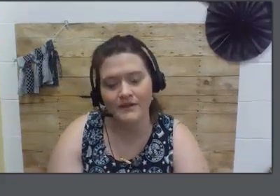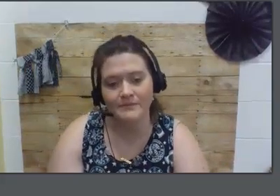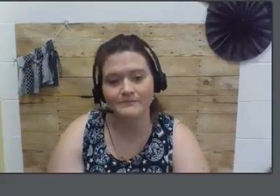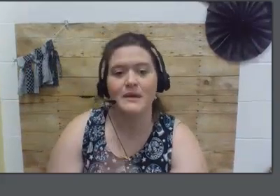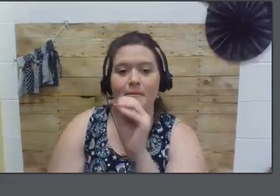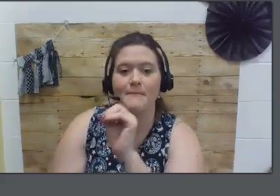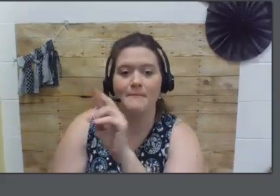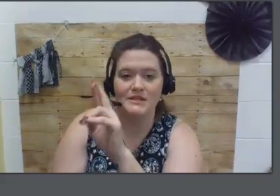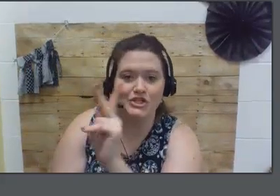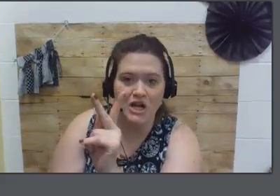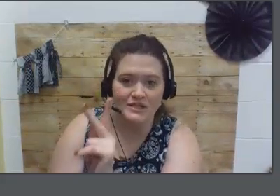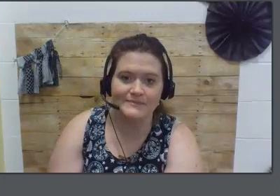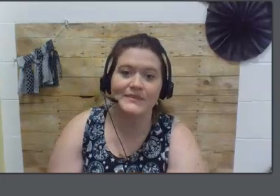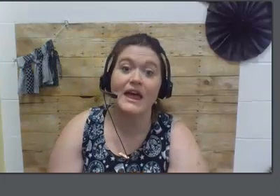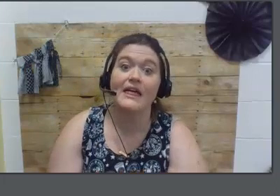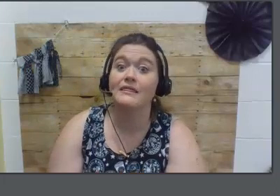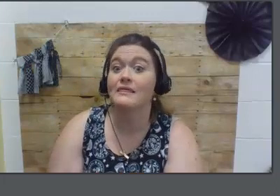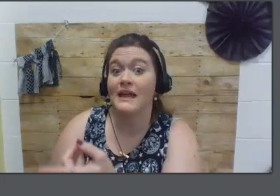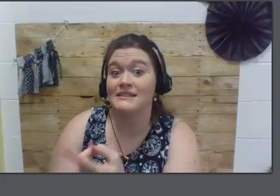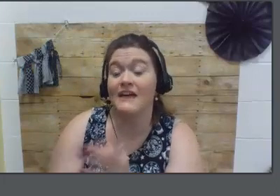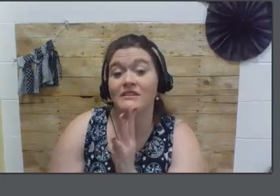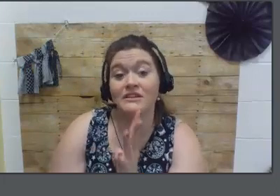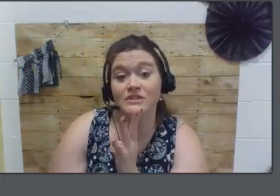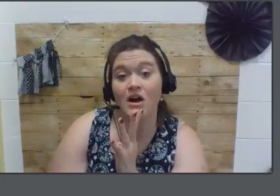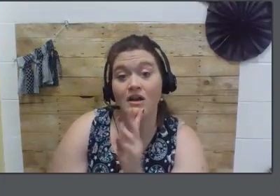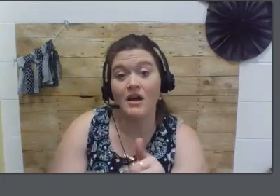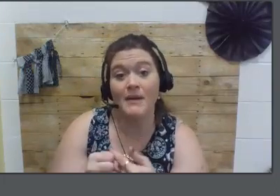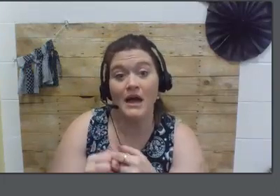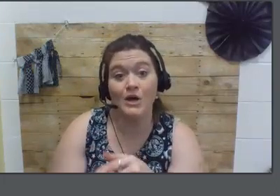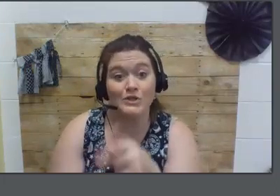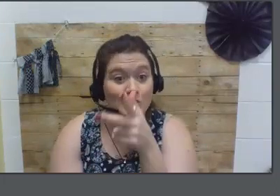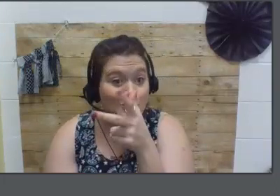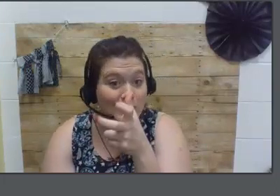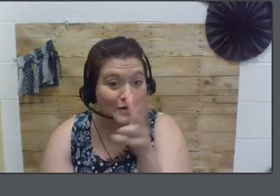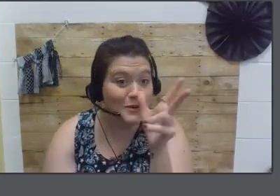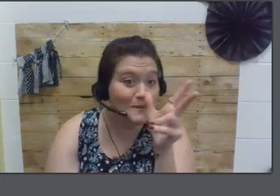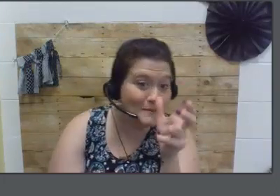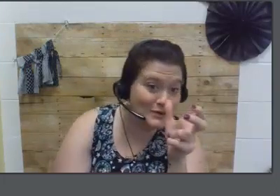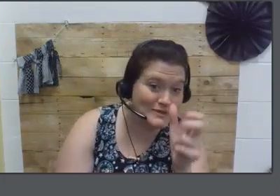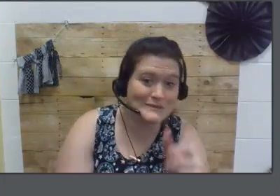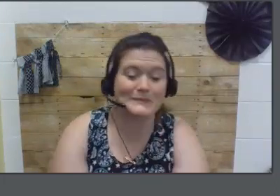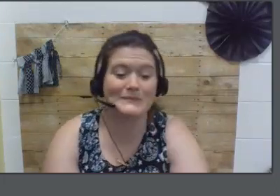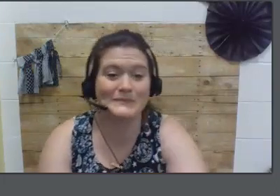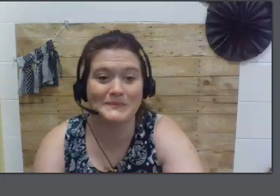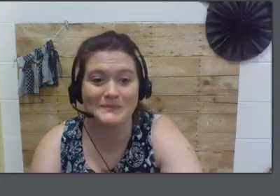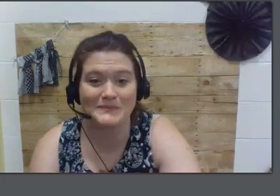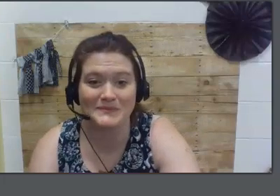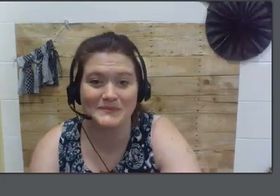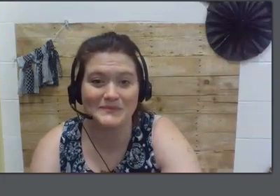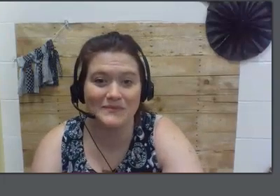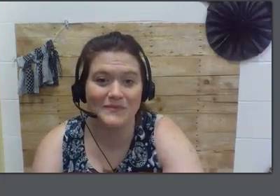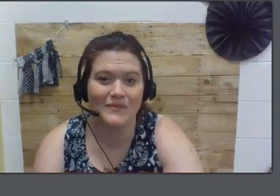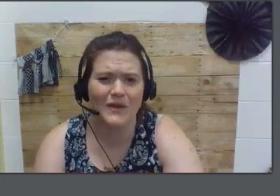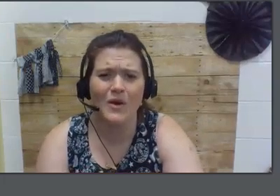Very well, then. Mr. Knox, let's have a little talk about Tweedle beetles.